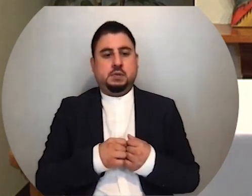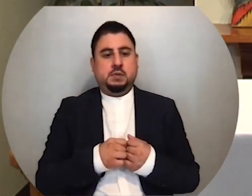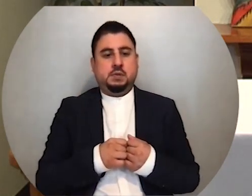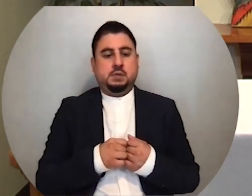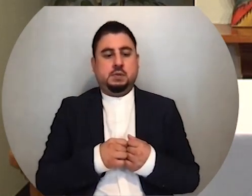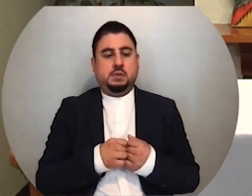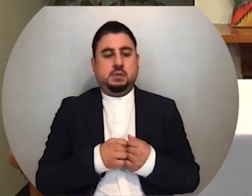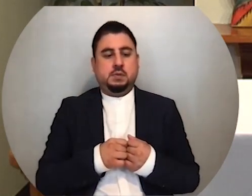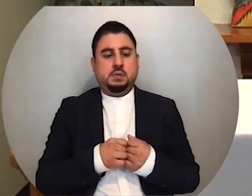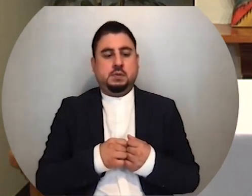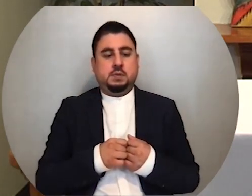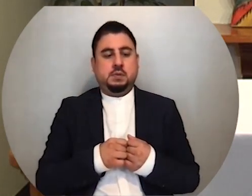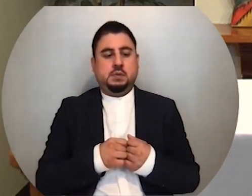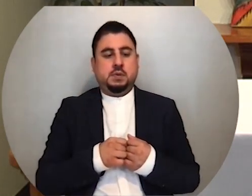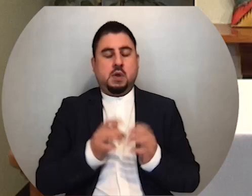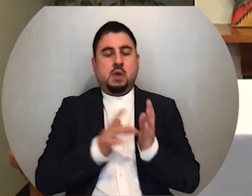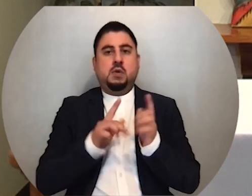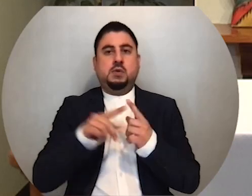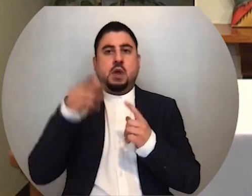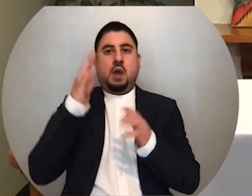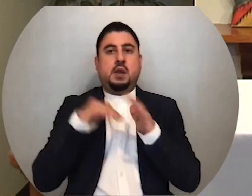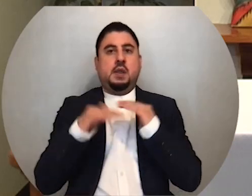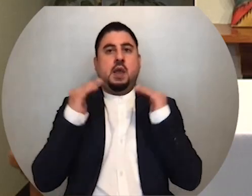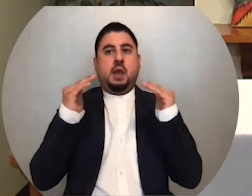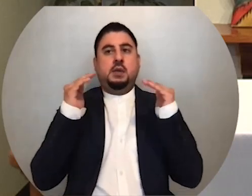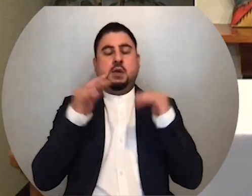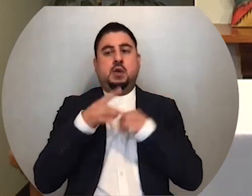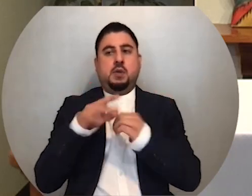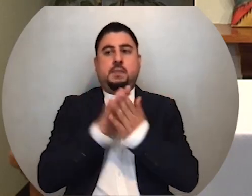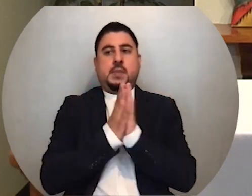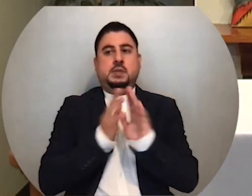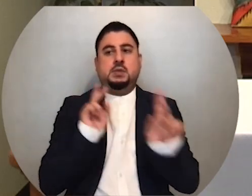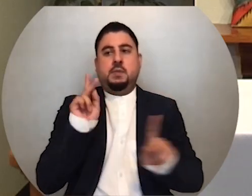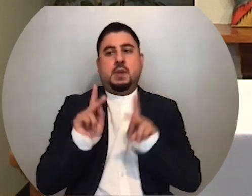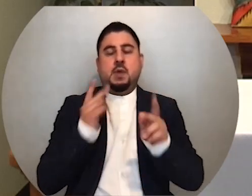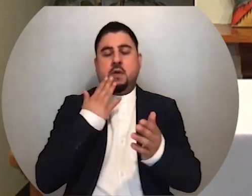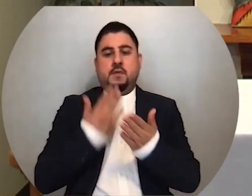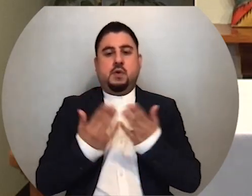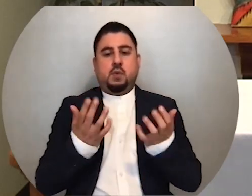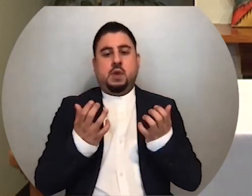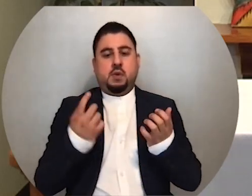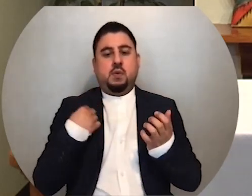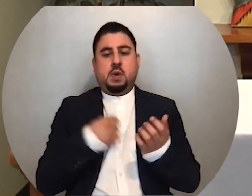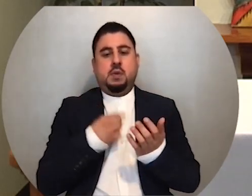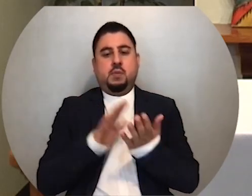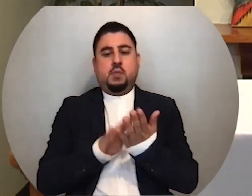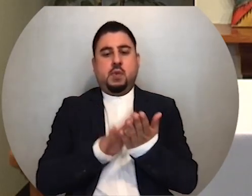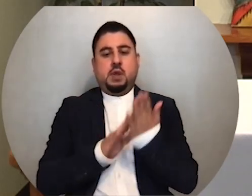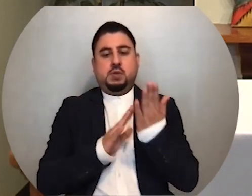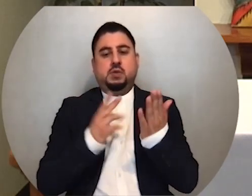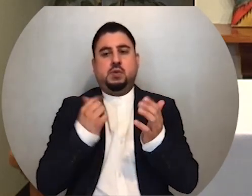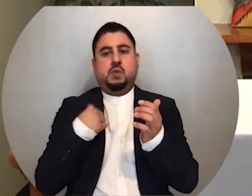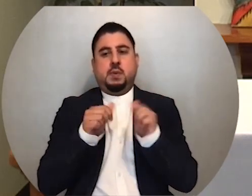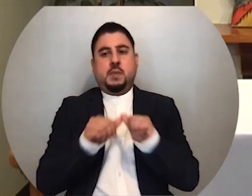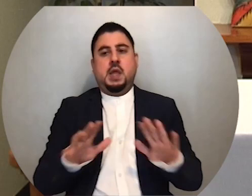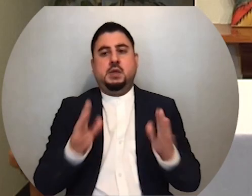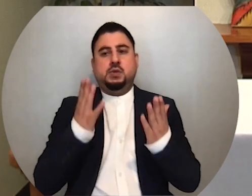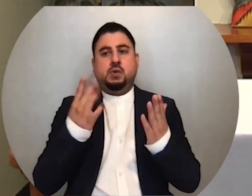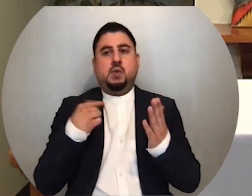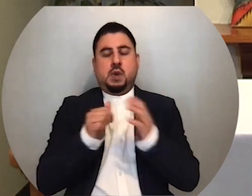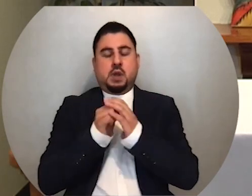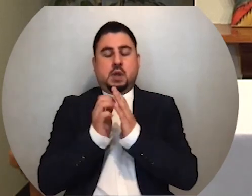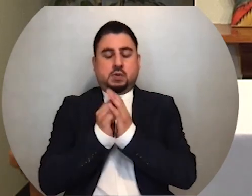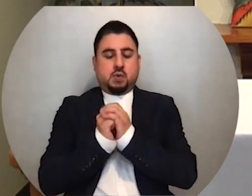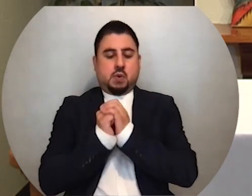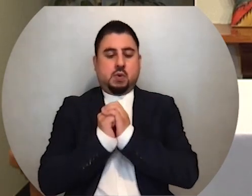mercy. And glory to God in the highest, and on earth peace to people of goodwill. We praise you, we